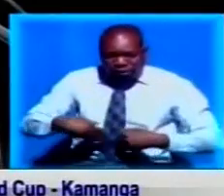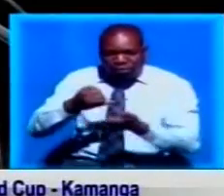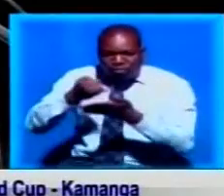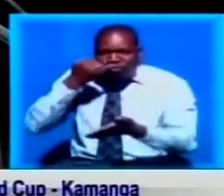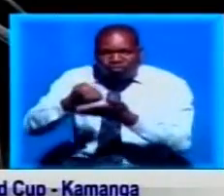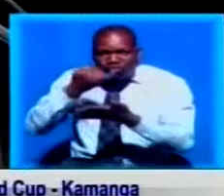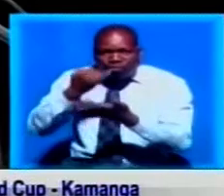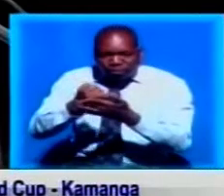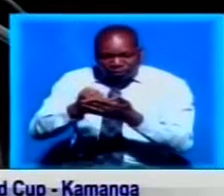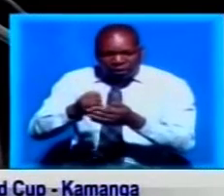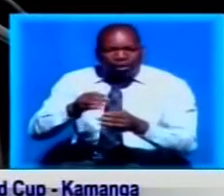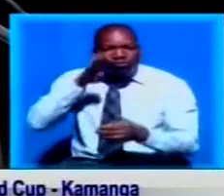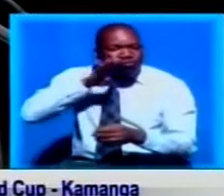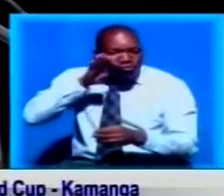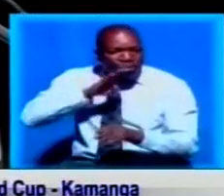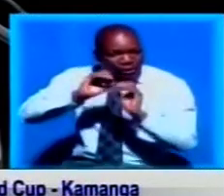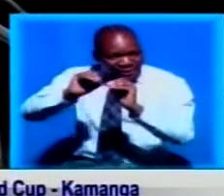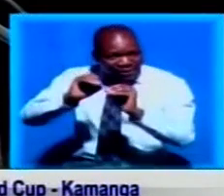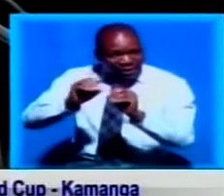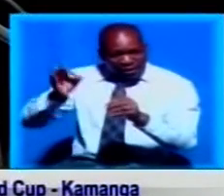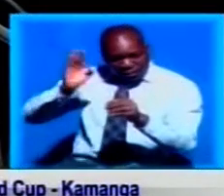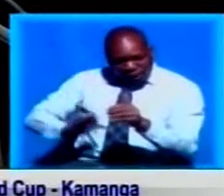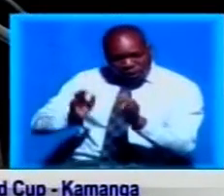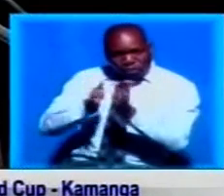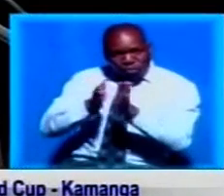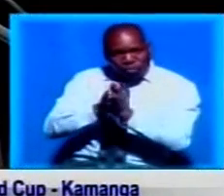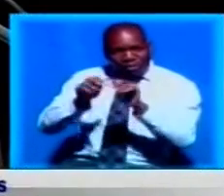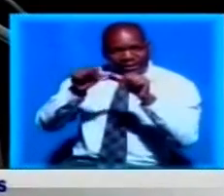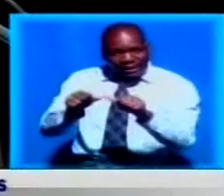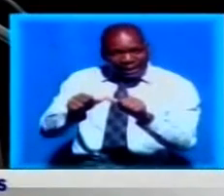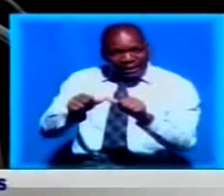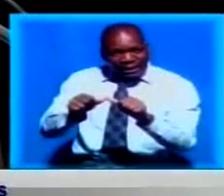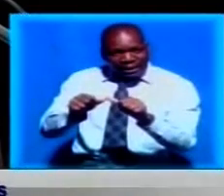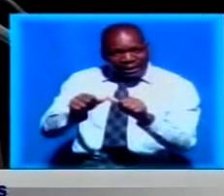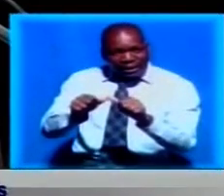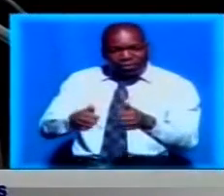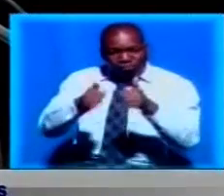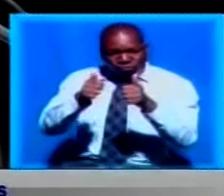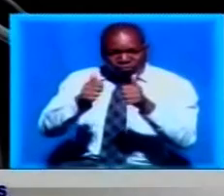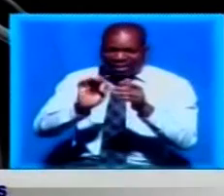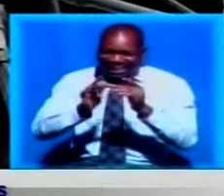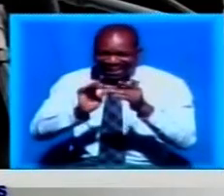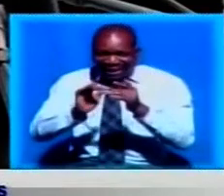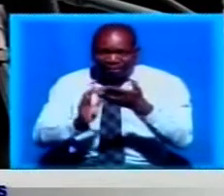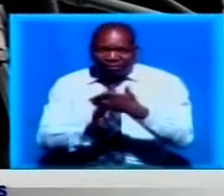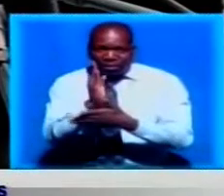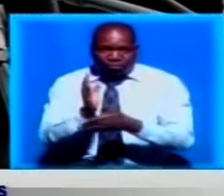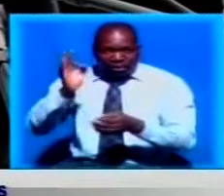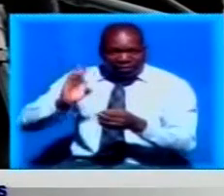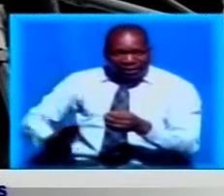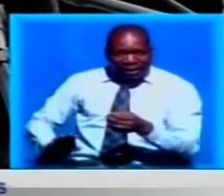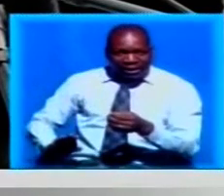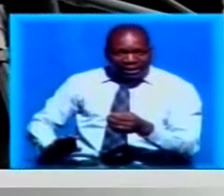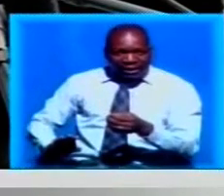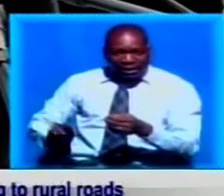and advantages of staying in school and the proper and beneficial use of internet. And the networks